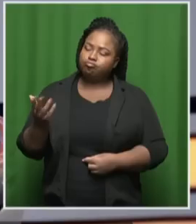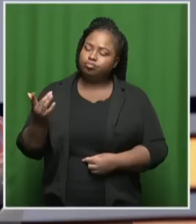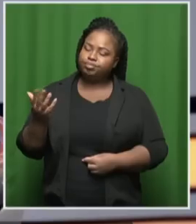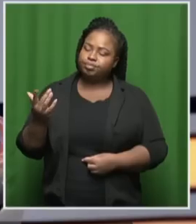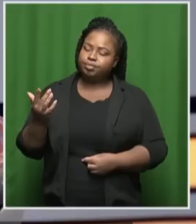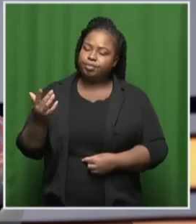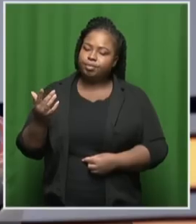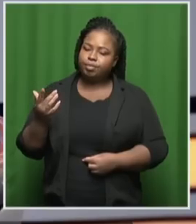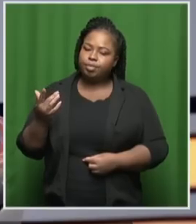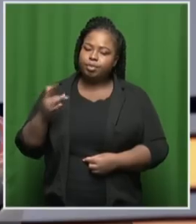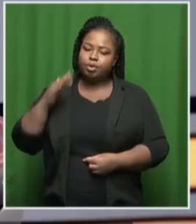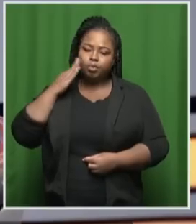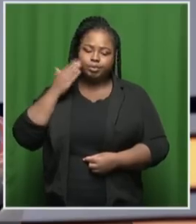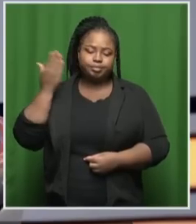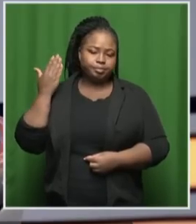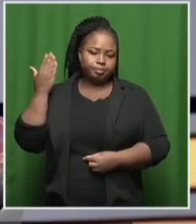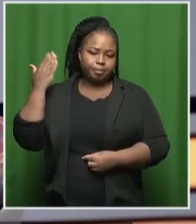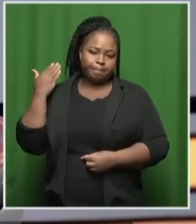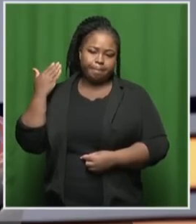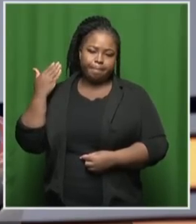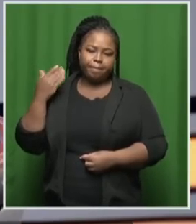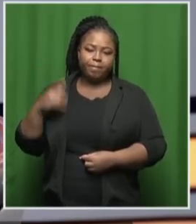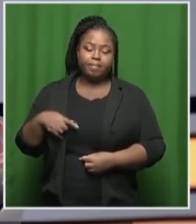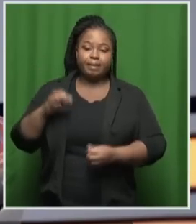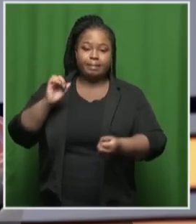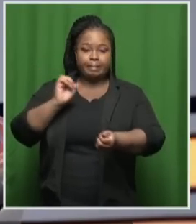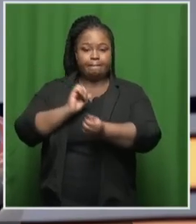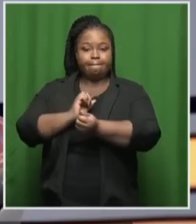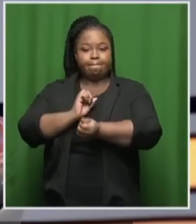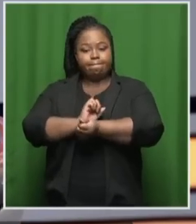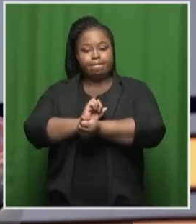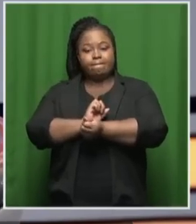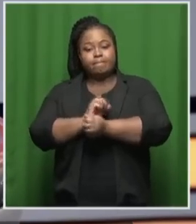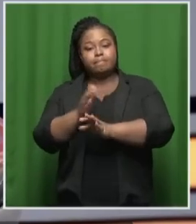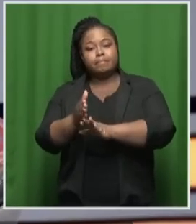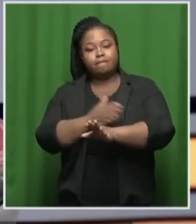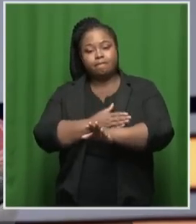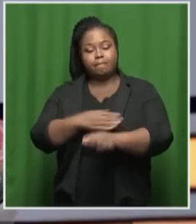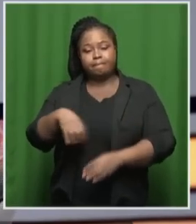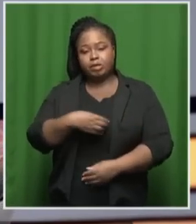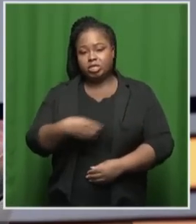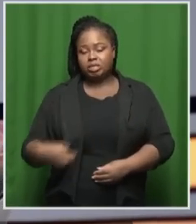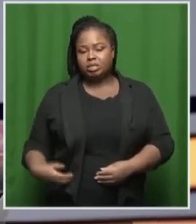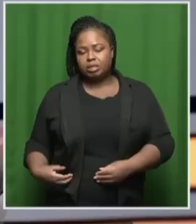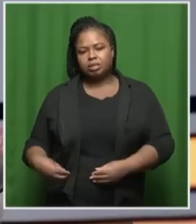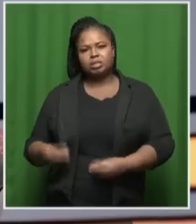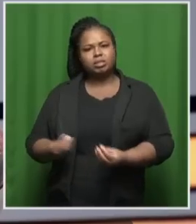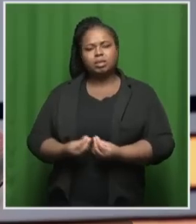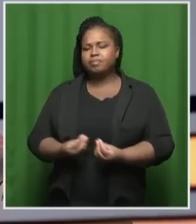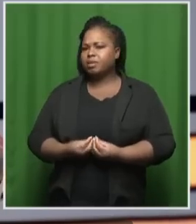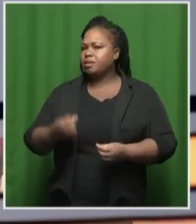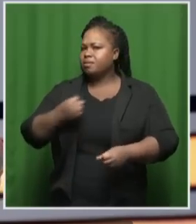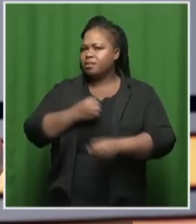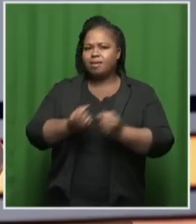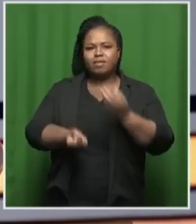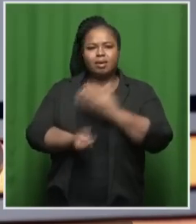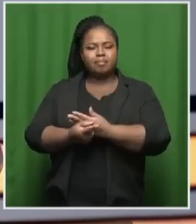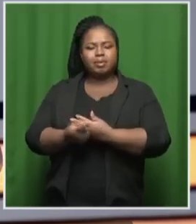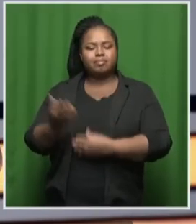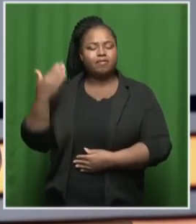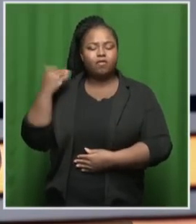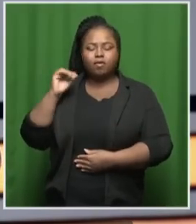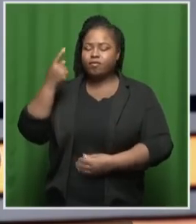when there was the arrest of a former head of state, something unprecedented,